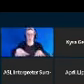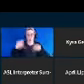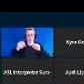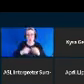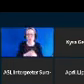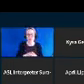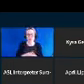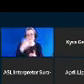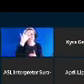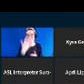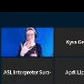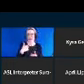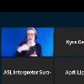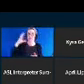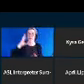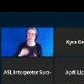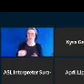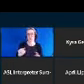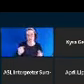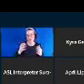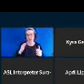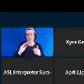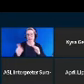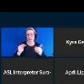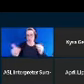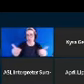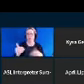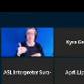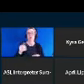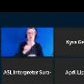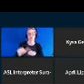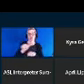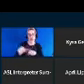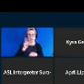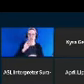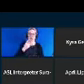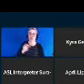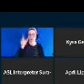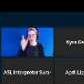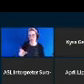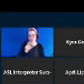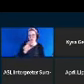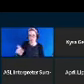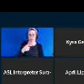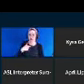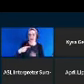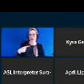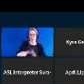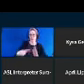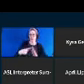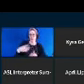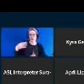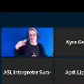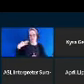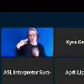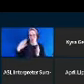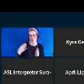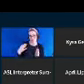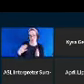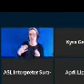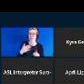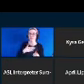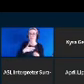Unfortunately, I've had some experience in mass casualty working for the Red Cross and representing our volunteers. From my perspective,